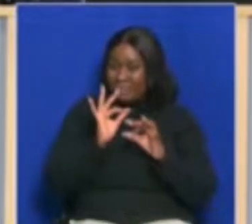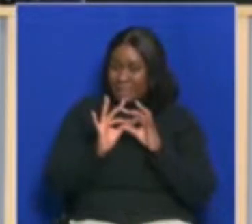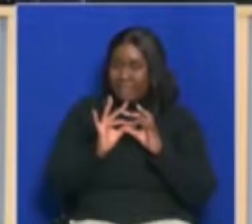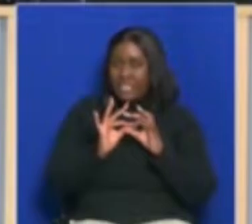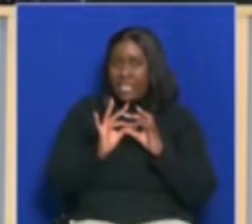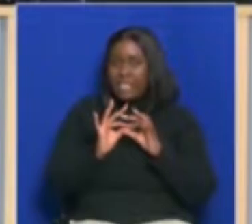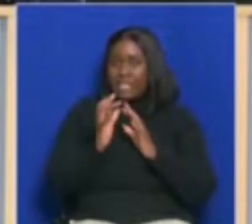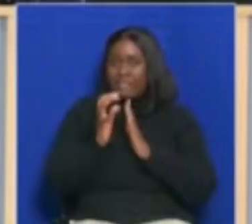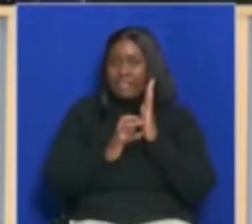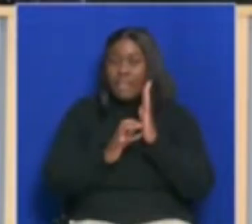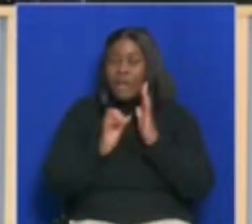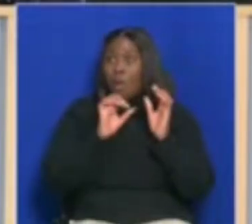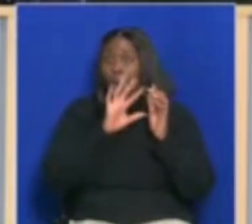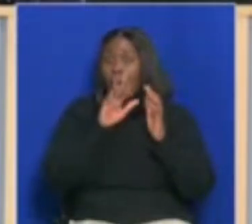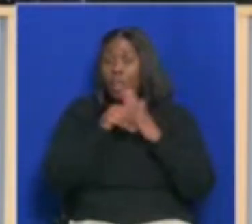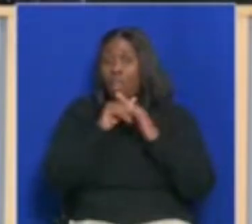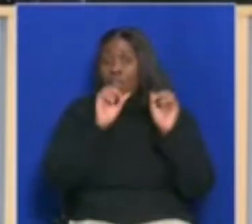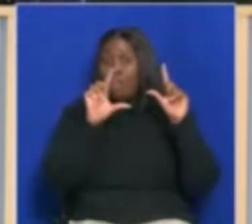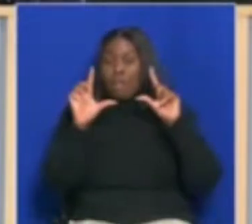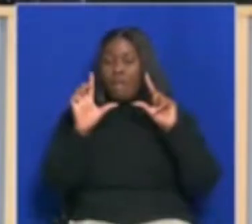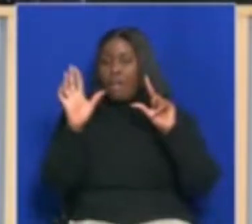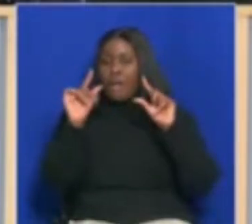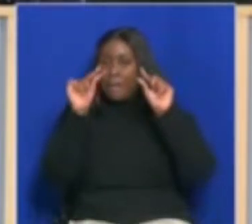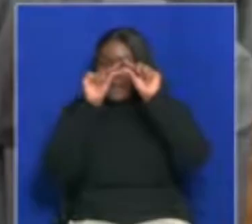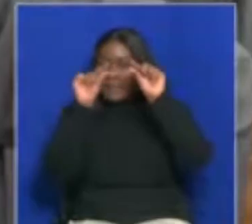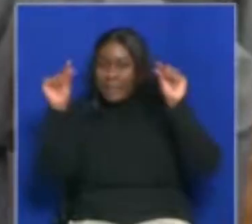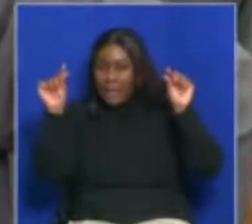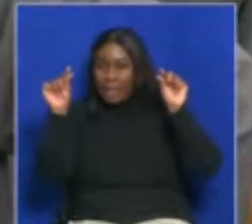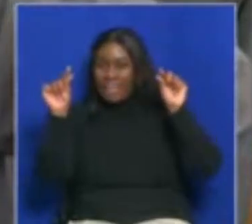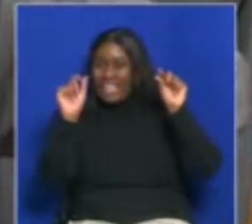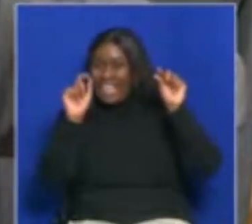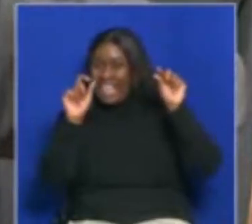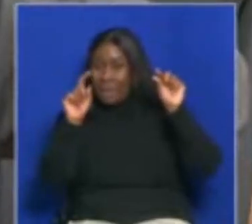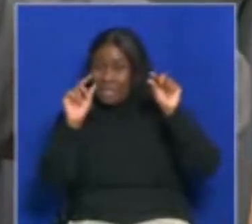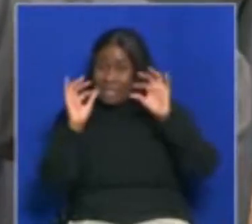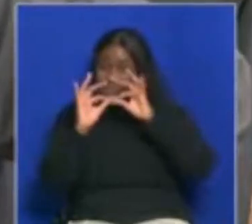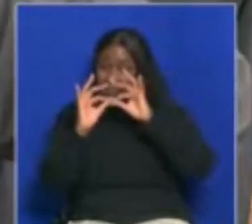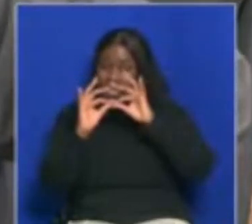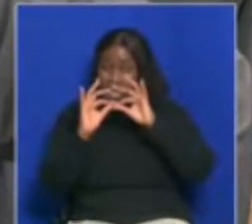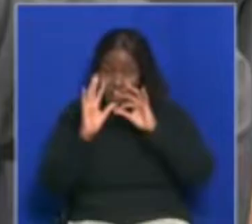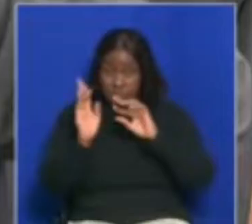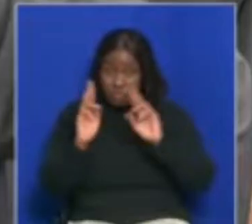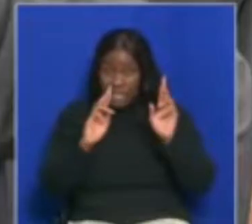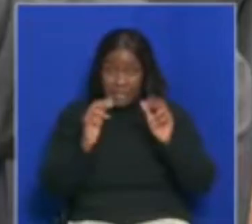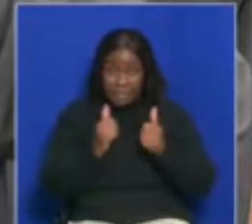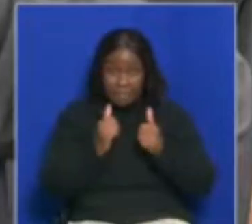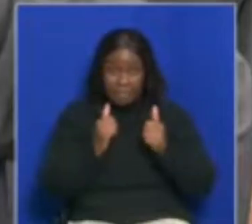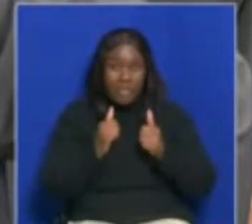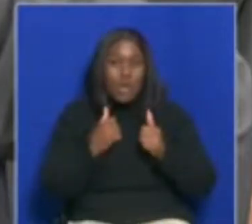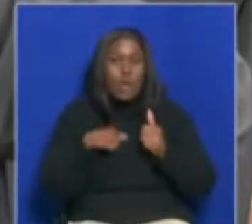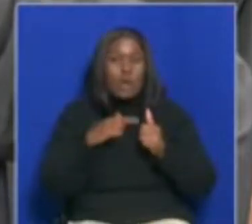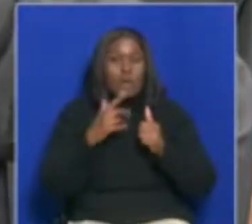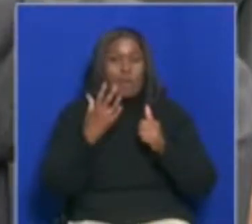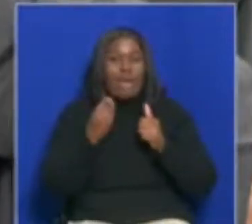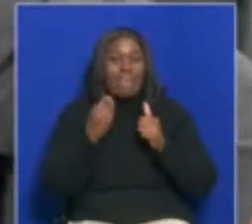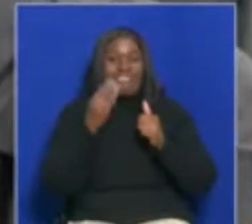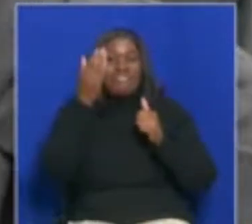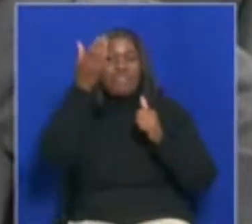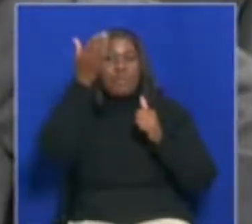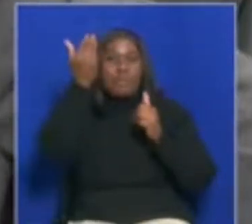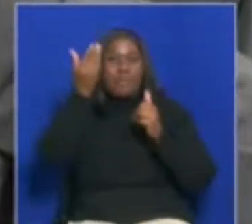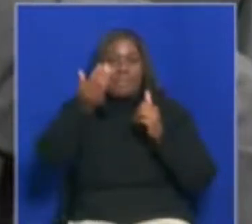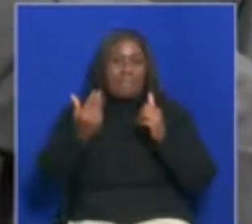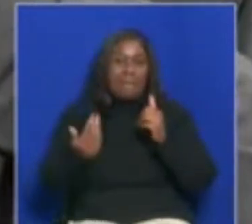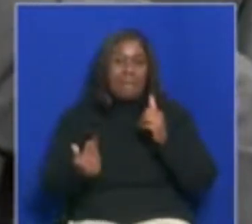thing. I don't know if you are ready with that. If not, We don't have a redacted copy. There's no need to flight this. all right, thank